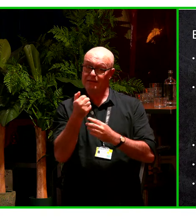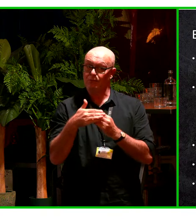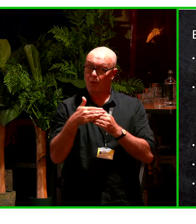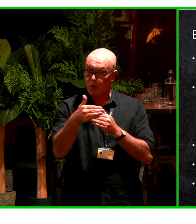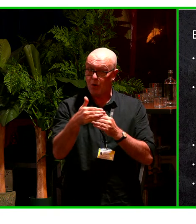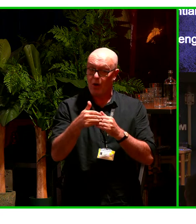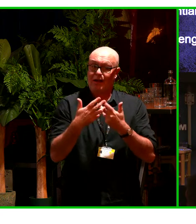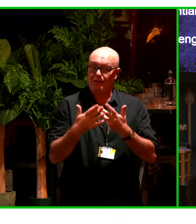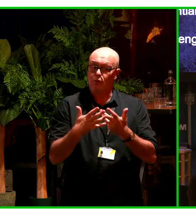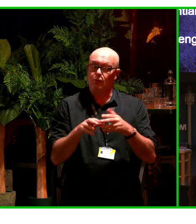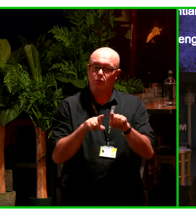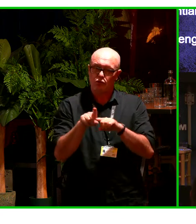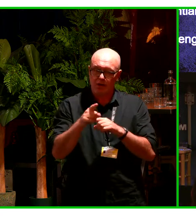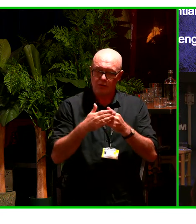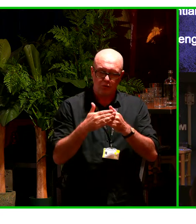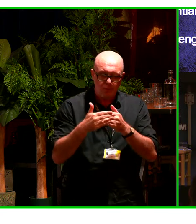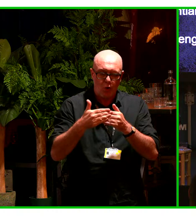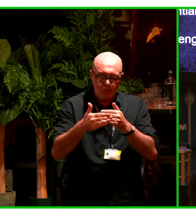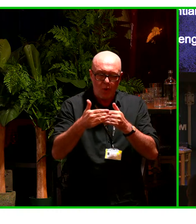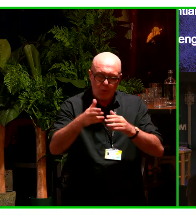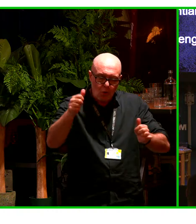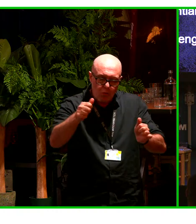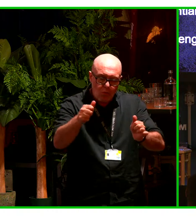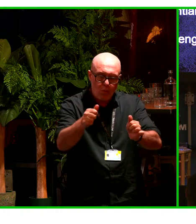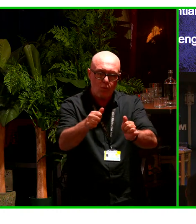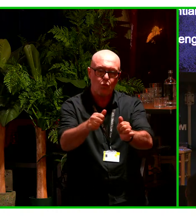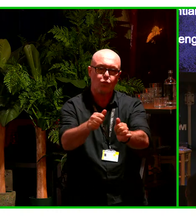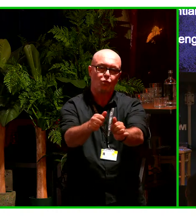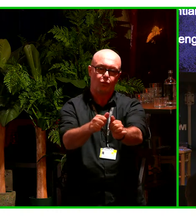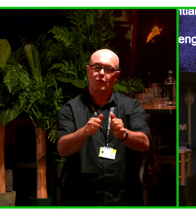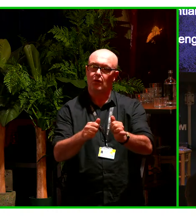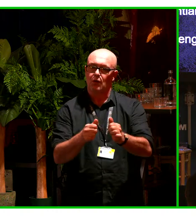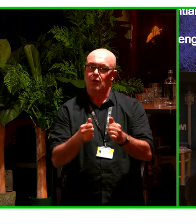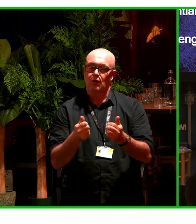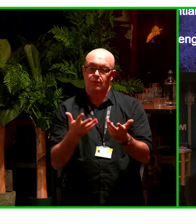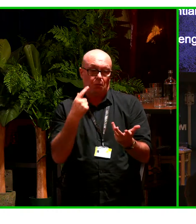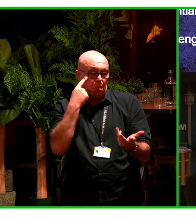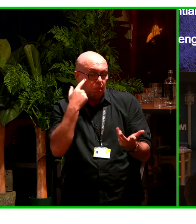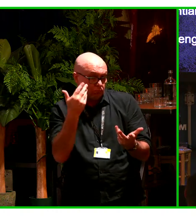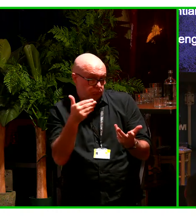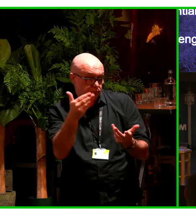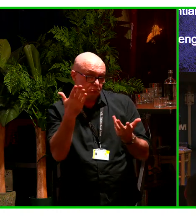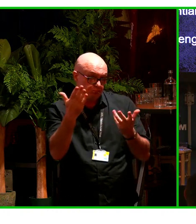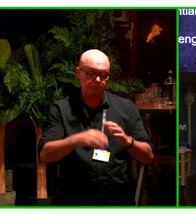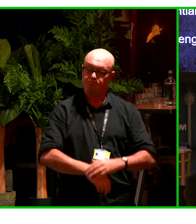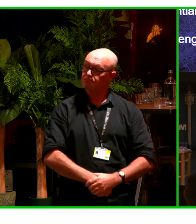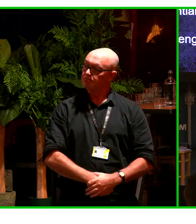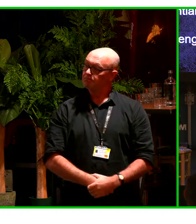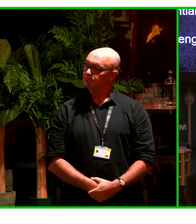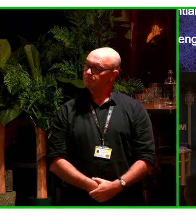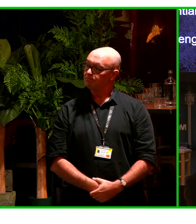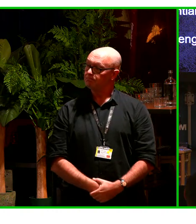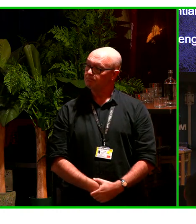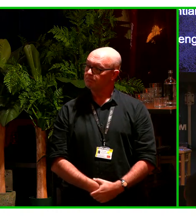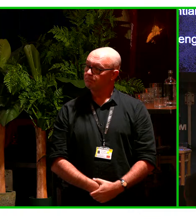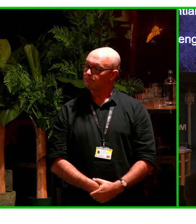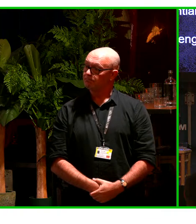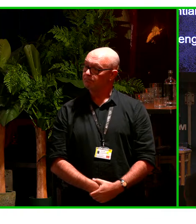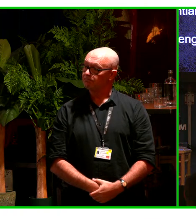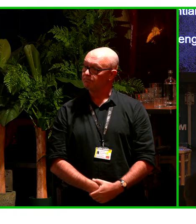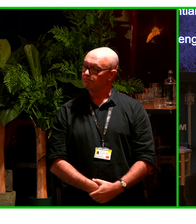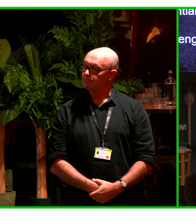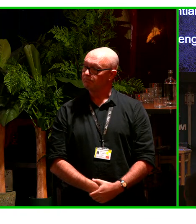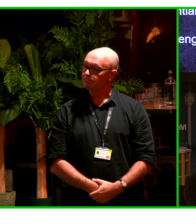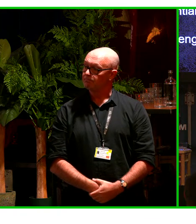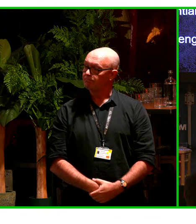a journey now to push the limits and see how far we can take the technology. But we are confident we can go much, much further. We took the technology out